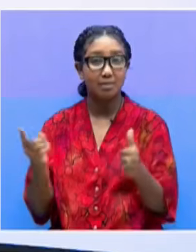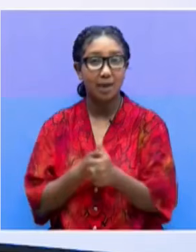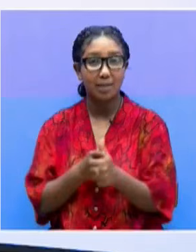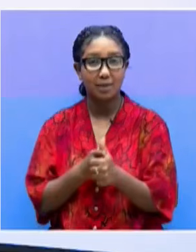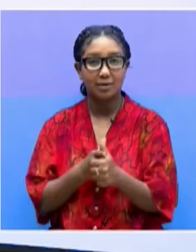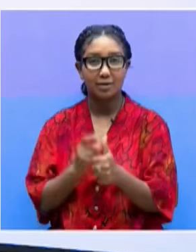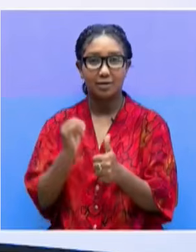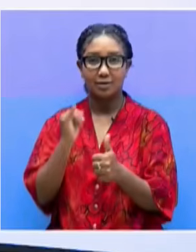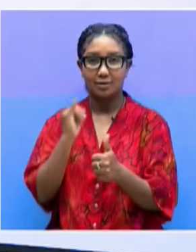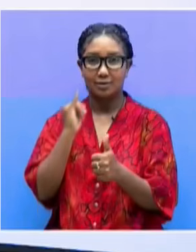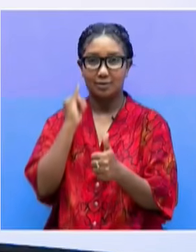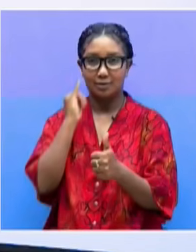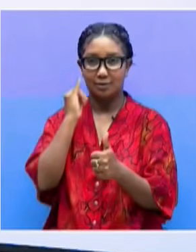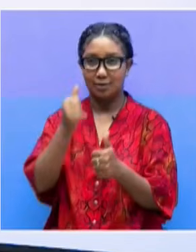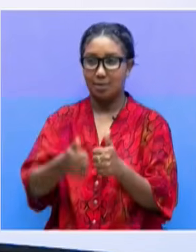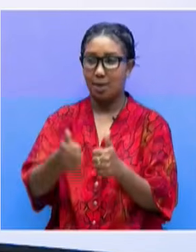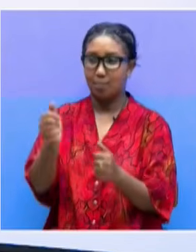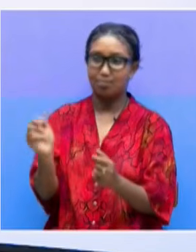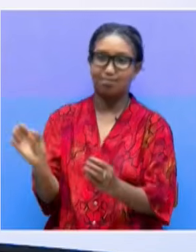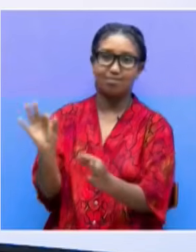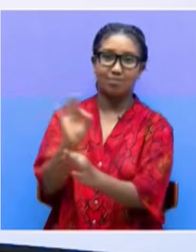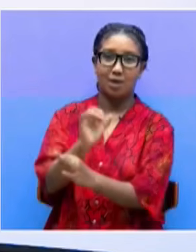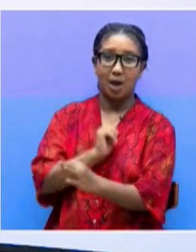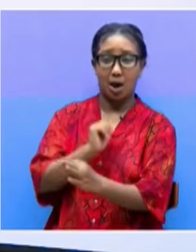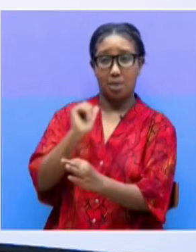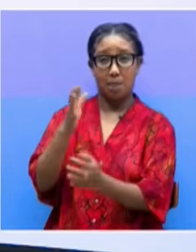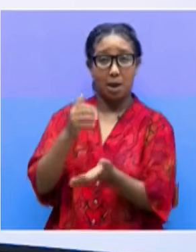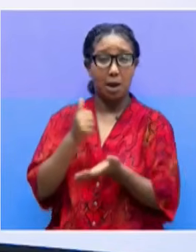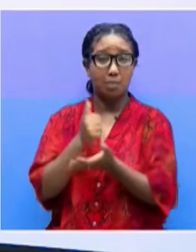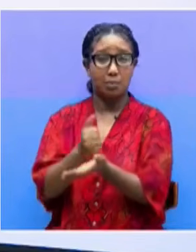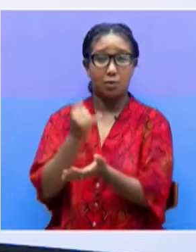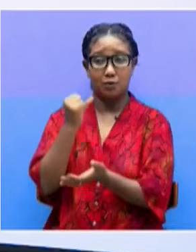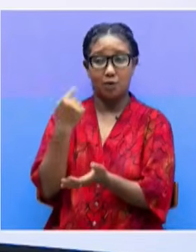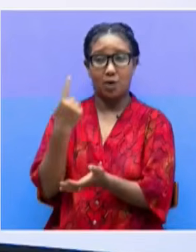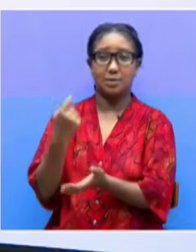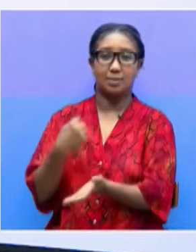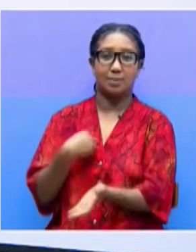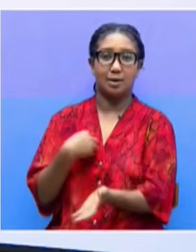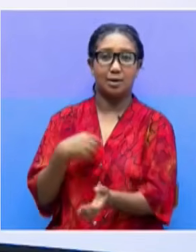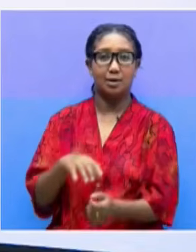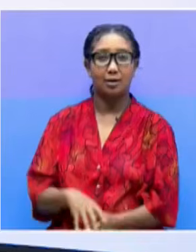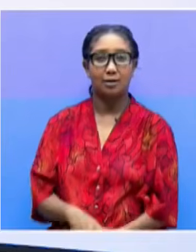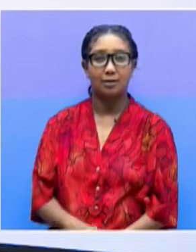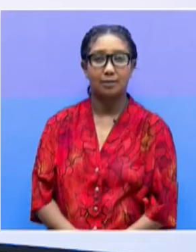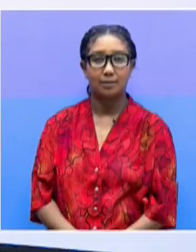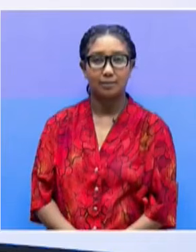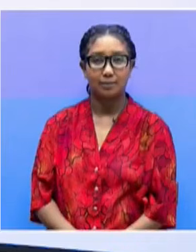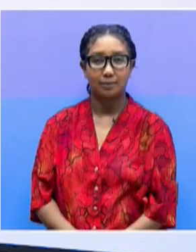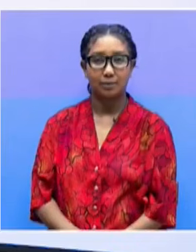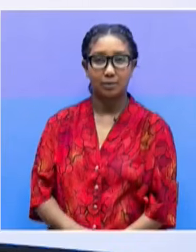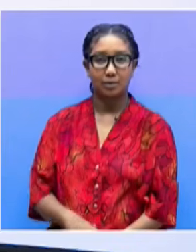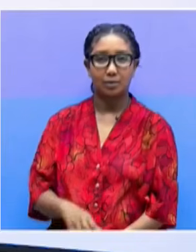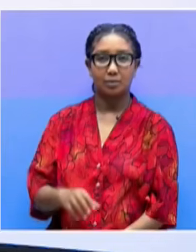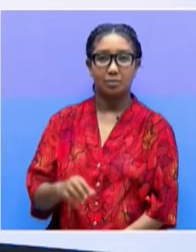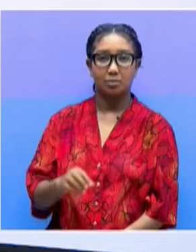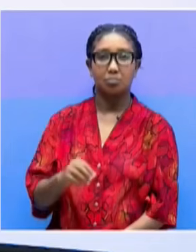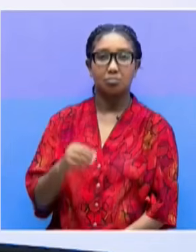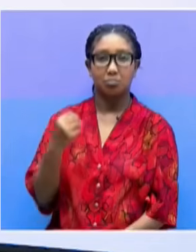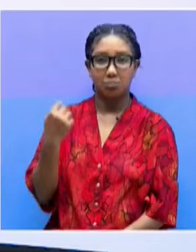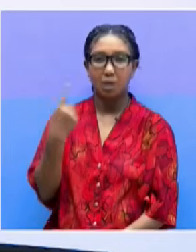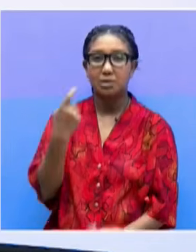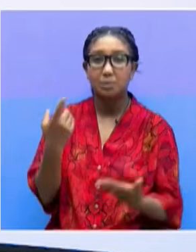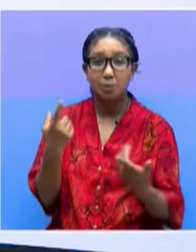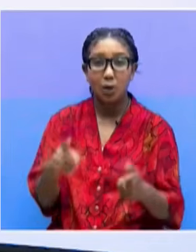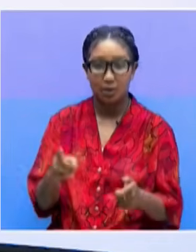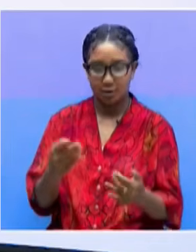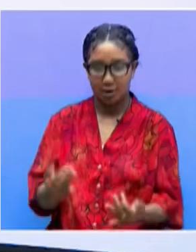with the main clause. I may help you if you ask me. All right? If you ask me when?